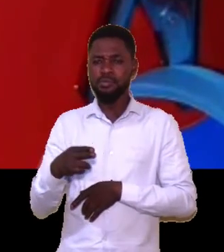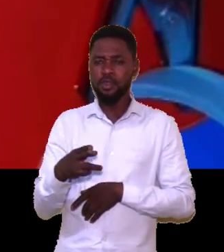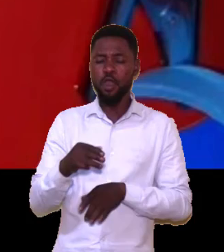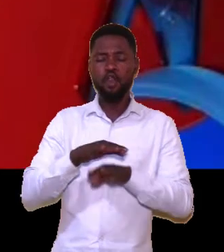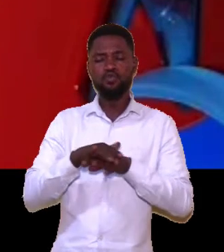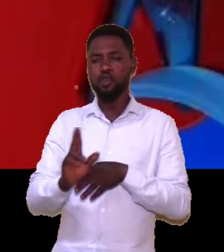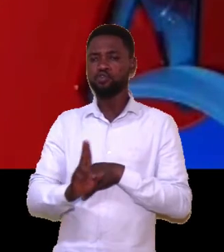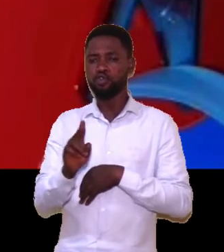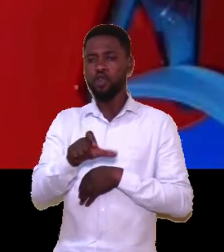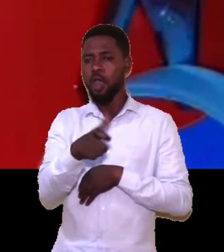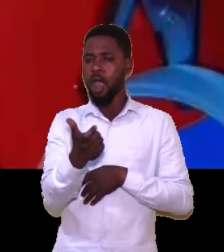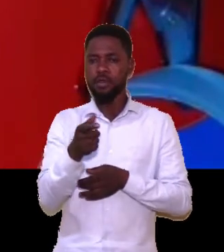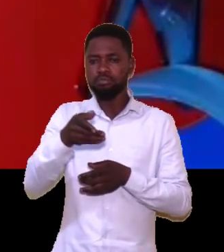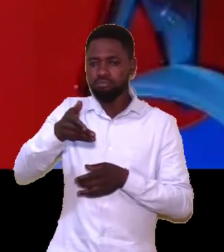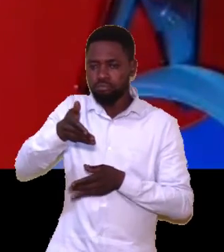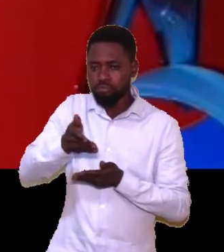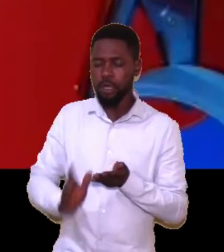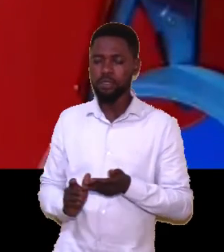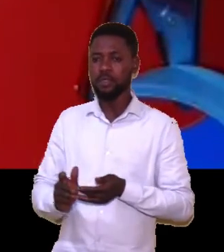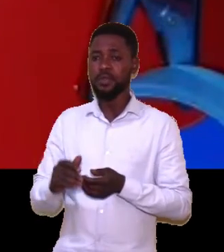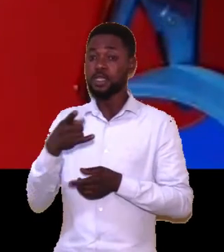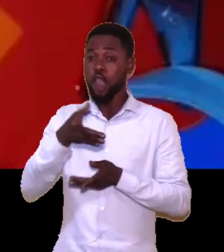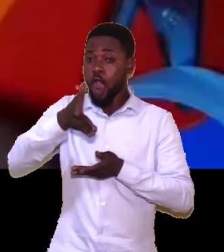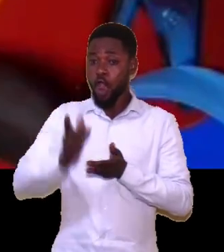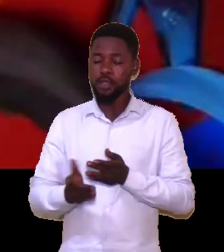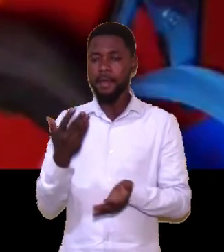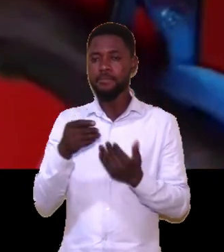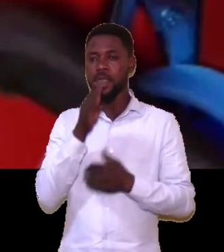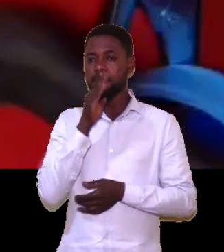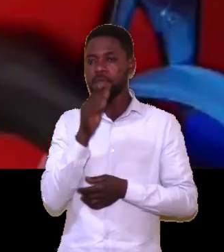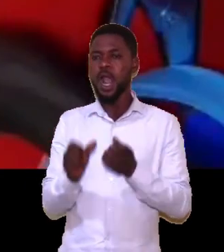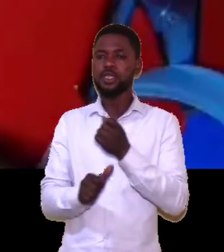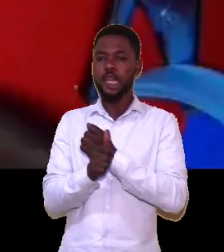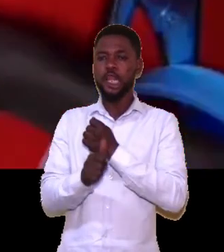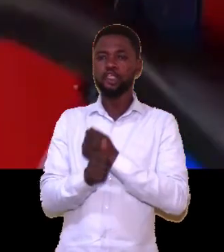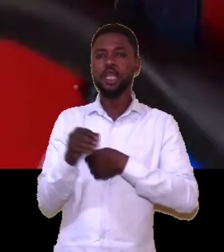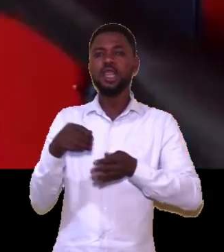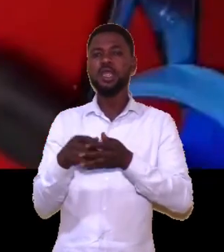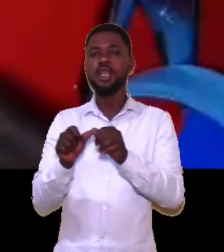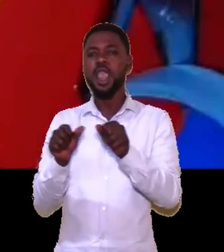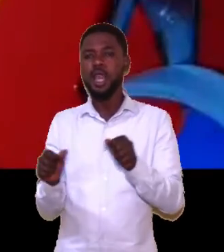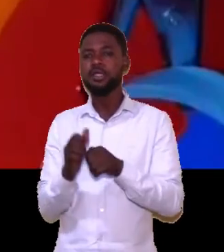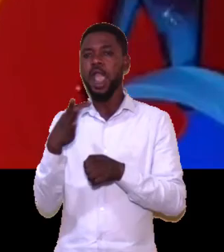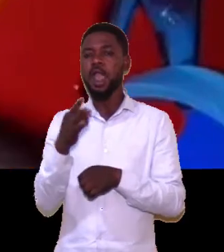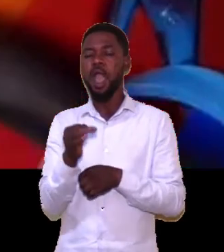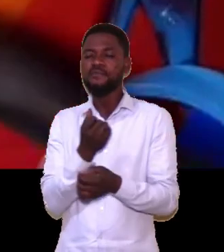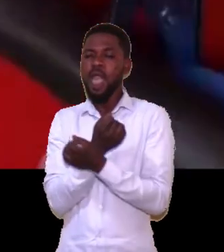use scissors for this. Don't use cutter, because cutter may be dangerous in terms